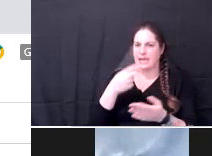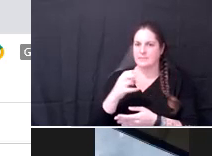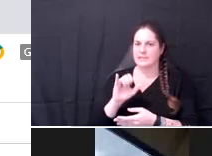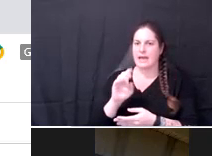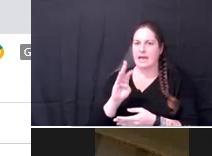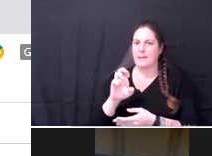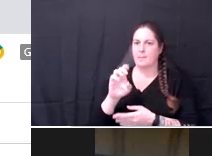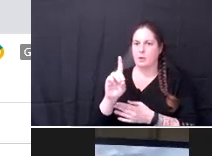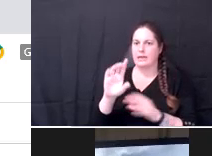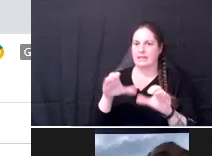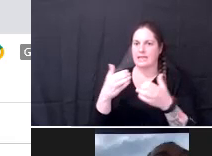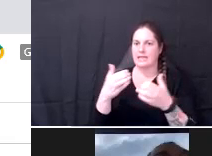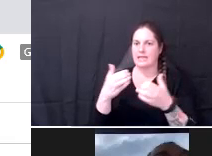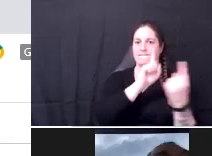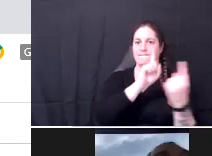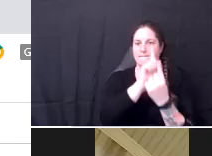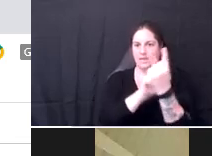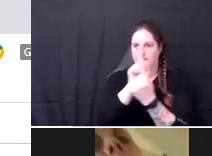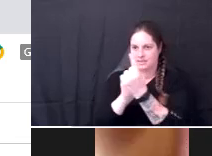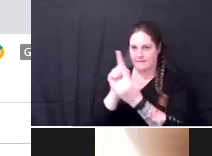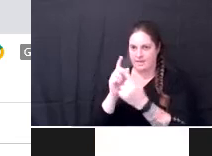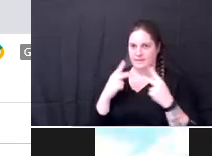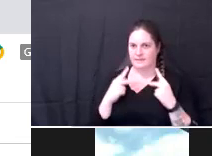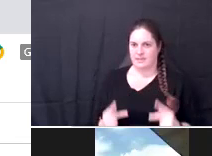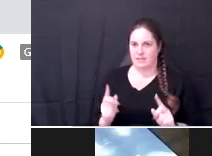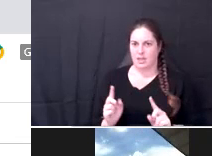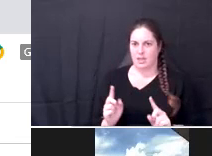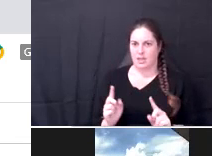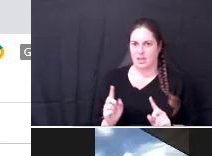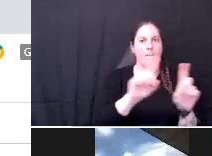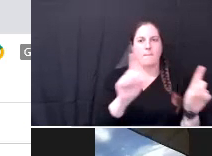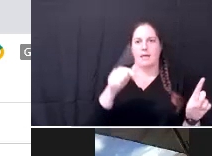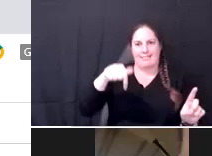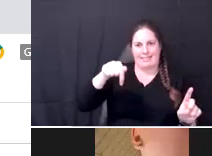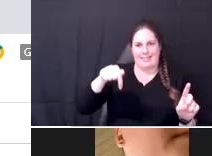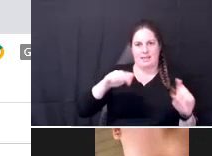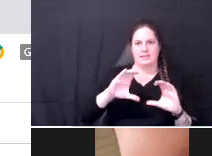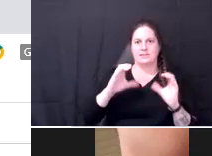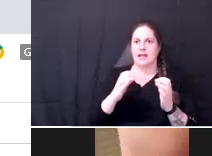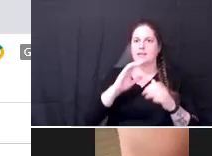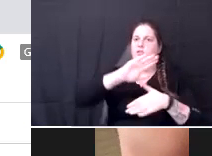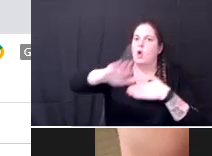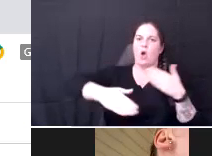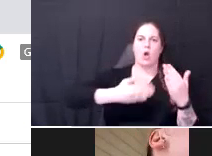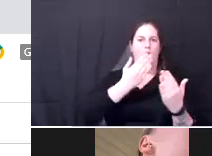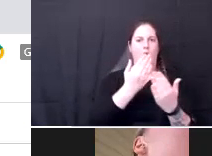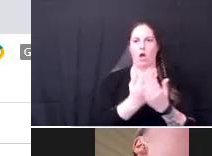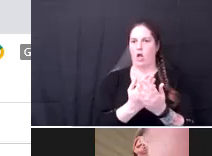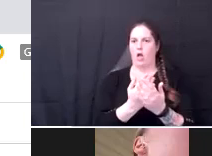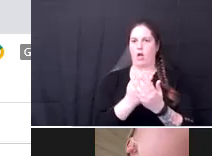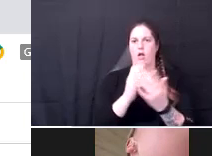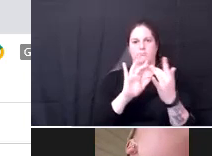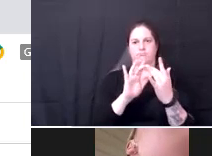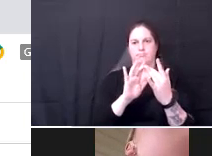meetings, but this class will have all of our meetings in a virtual format. So it is